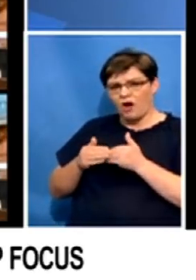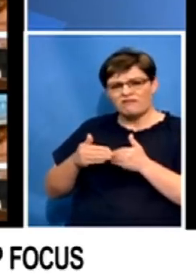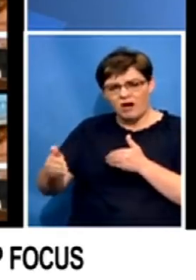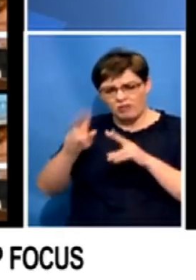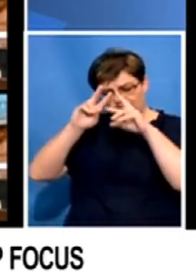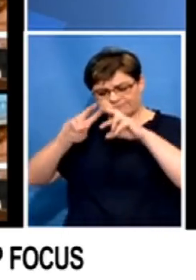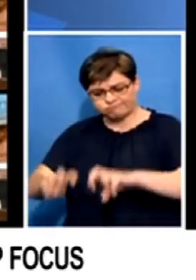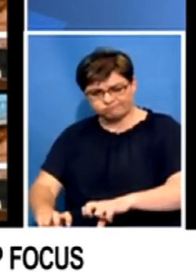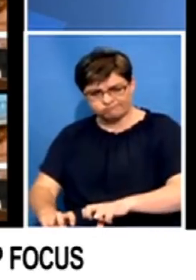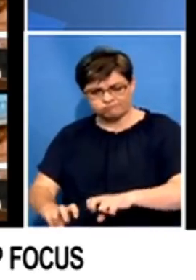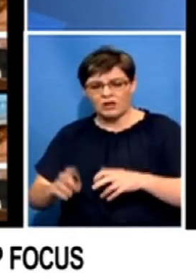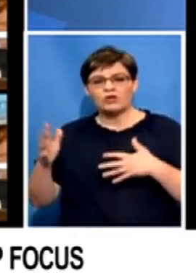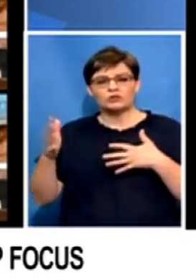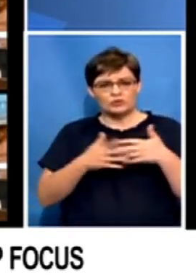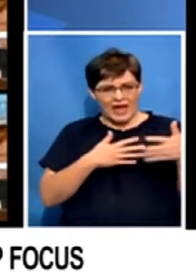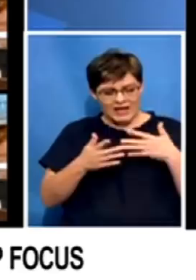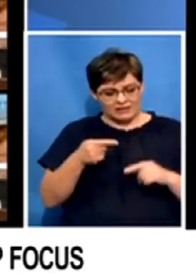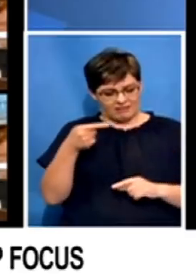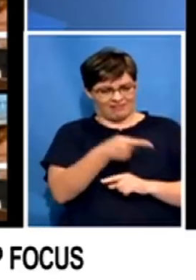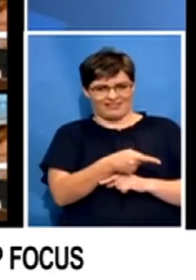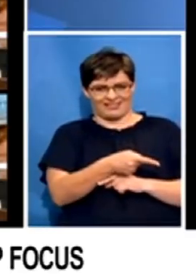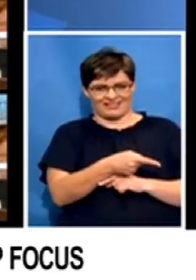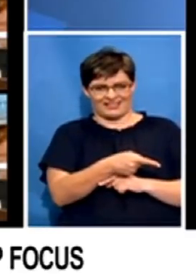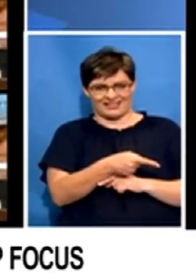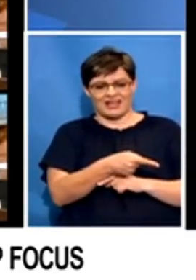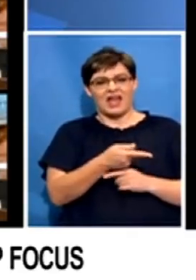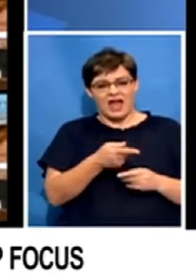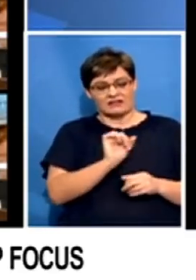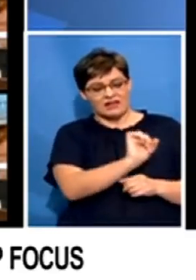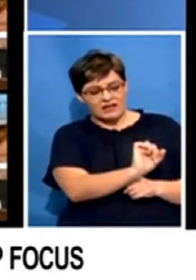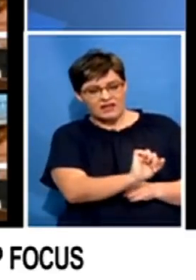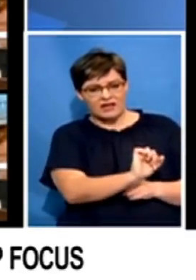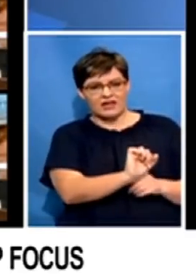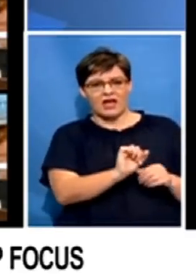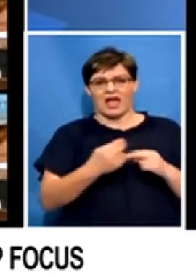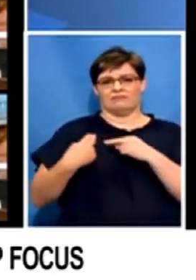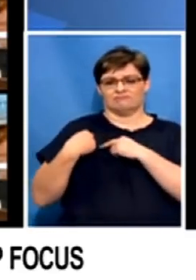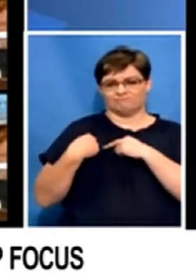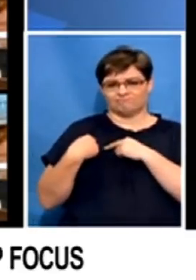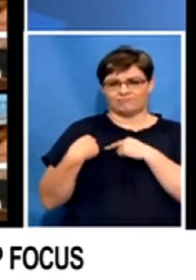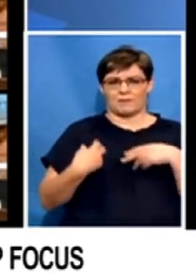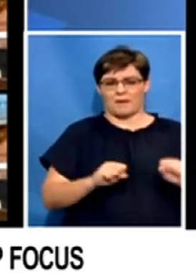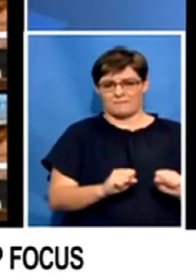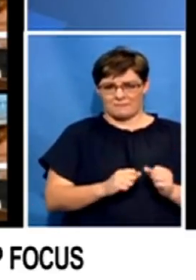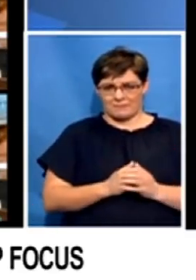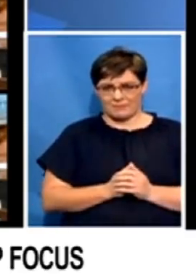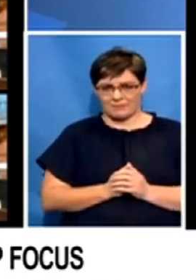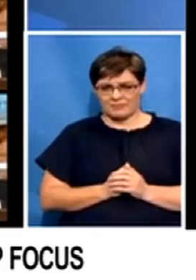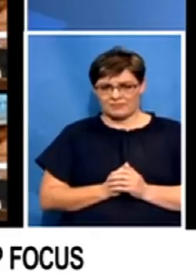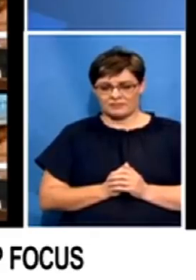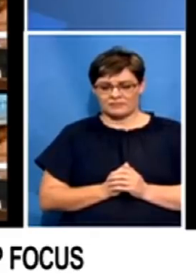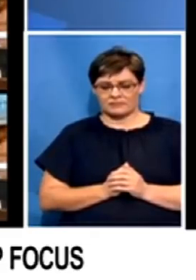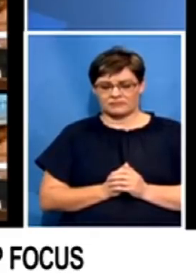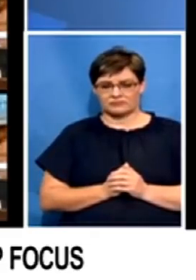state and the nature of his or her accountability. In my submission, in our submission in this